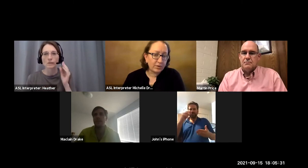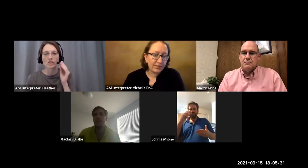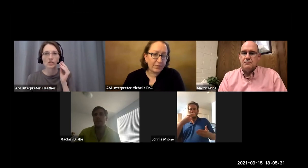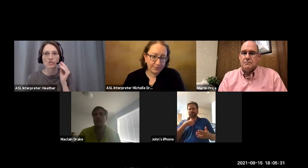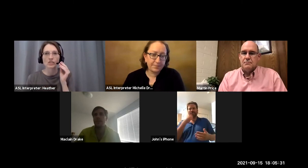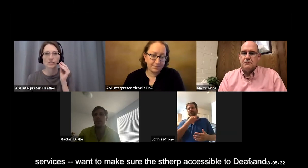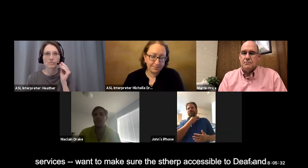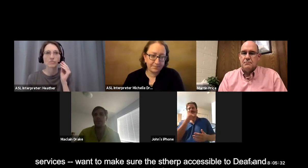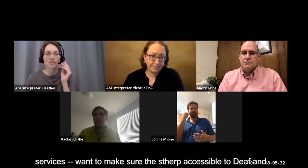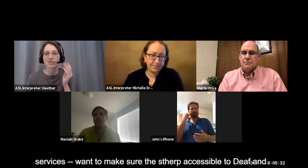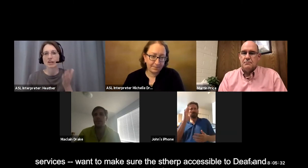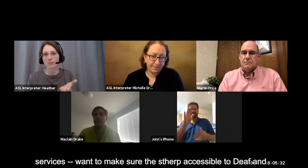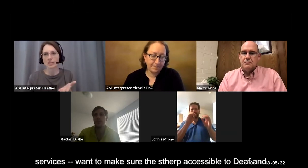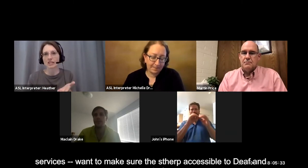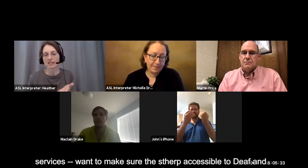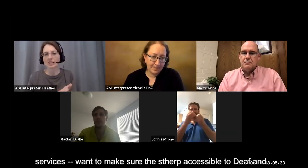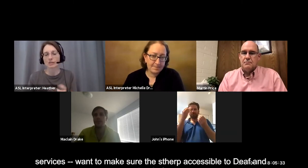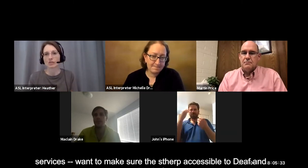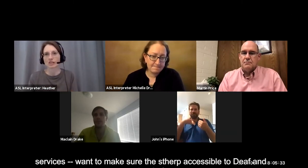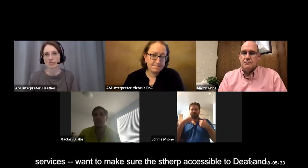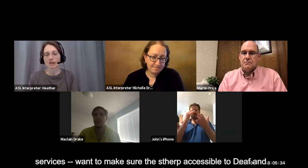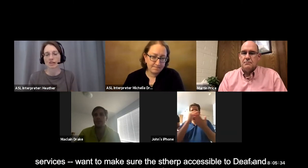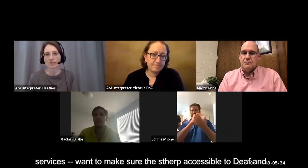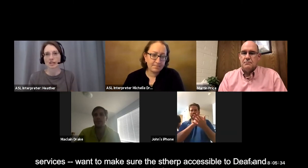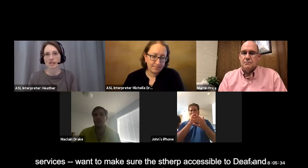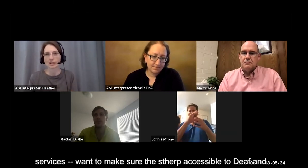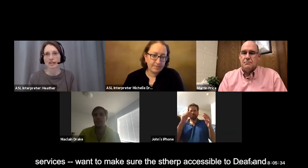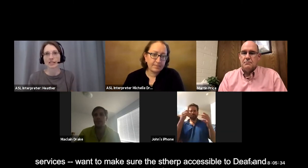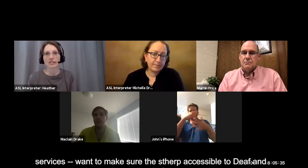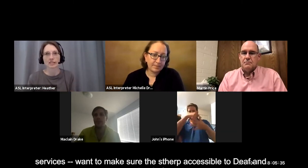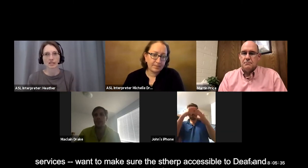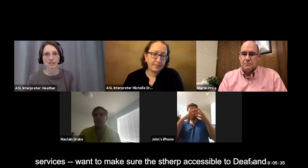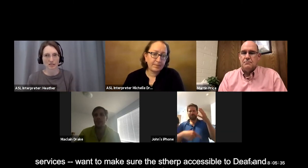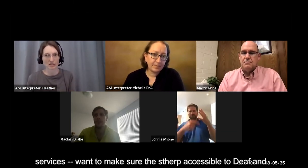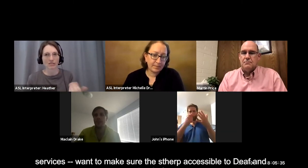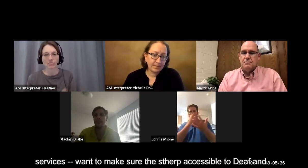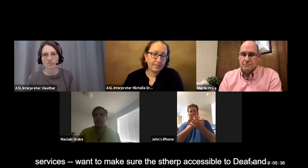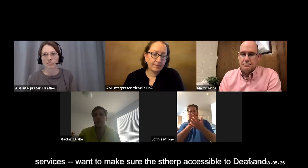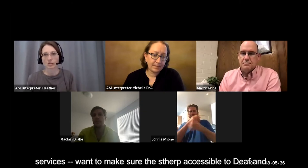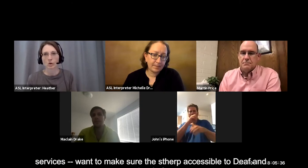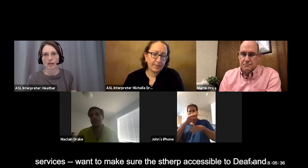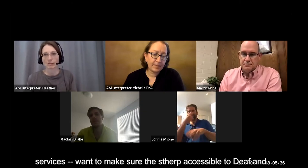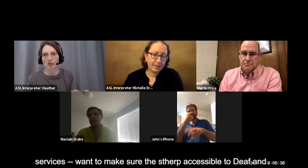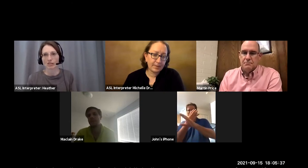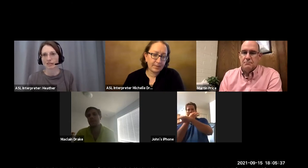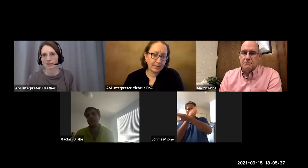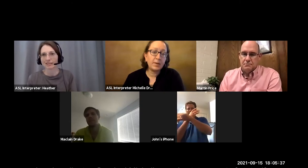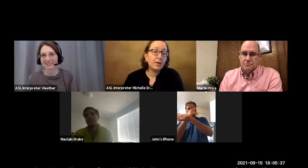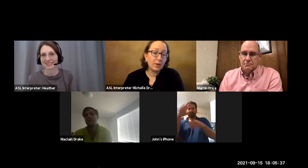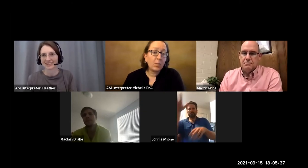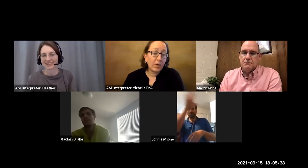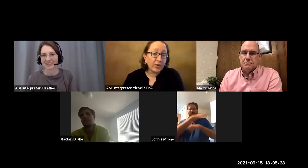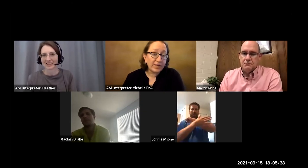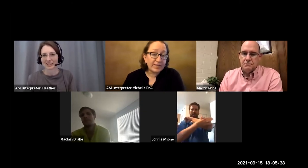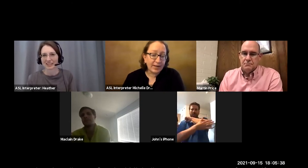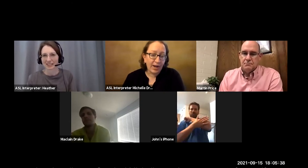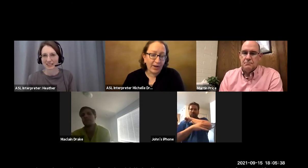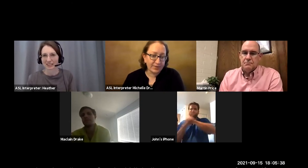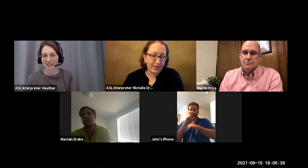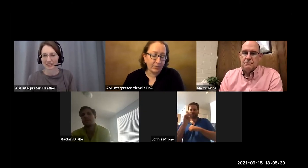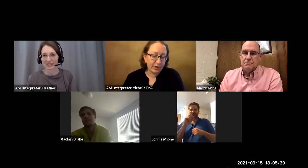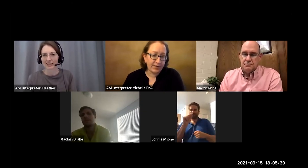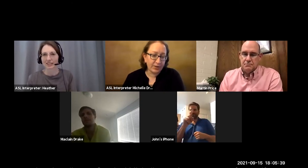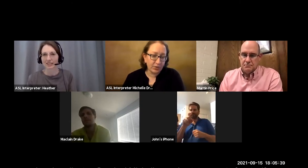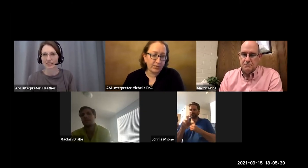Do you want to make sure that the therapy is accessible to deaf and hard of hearing clients? Go ahead, Michelle. Whether in-state